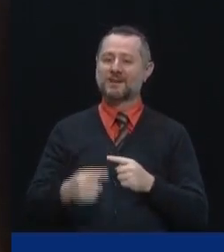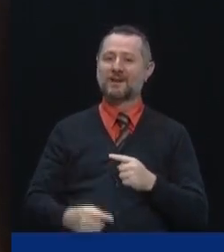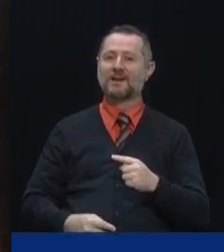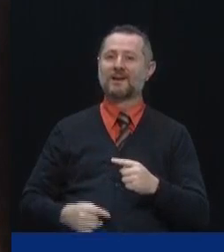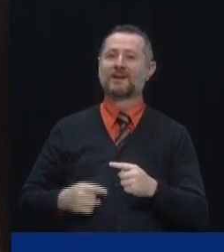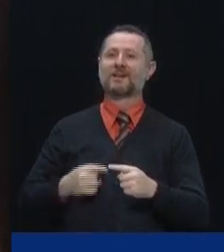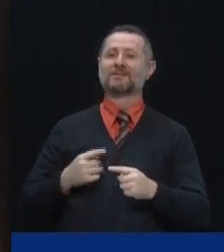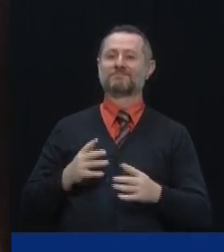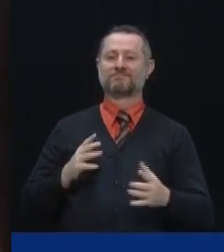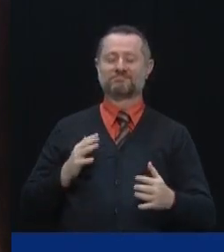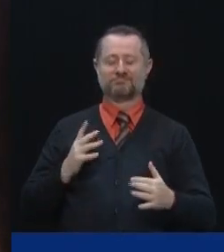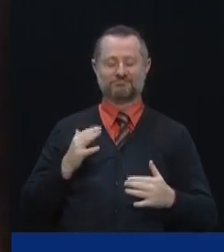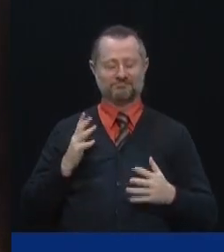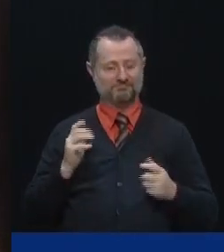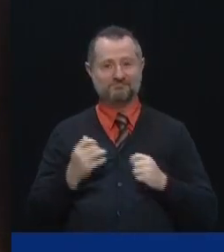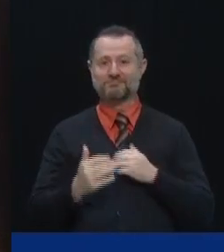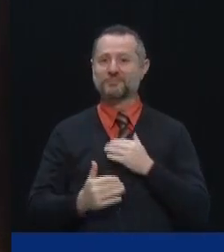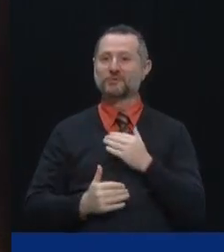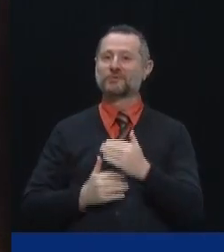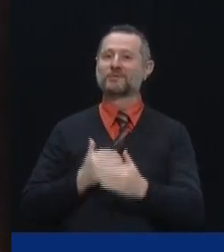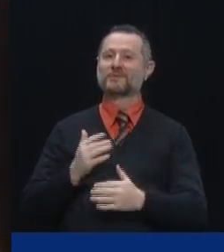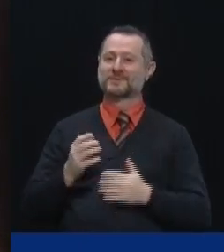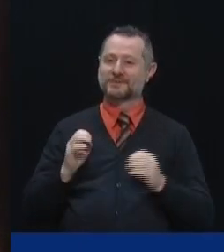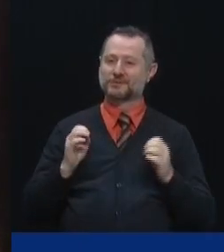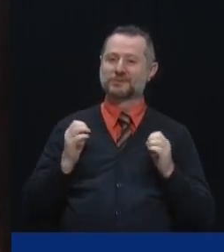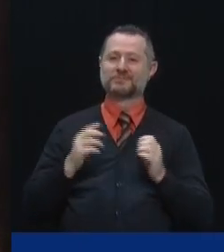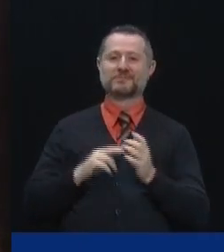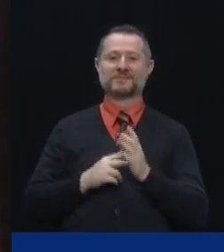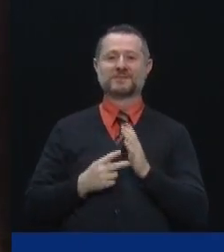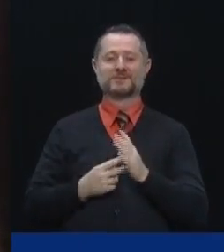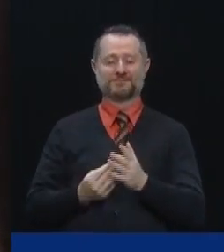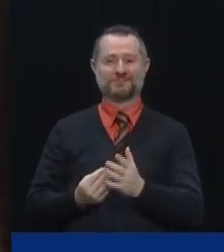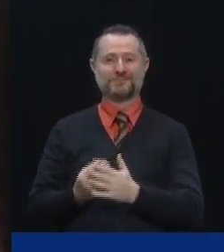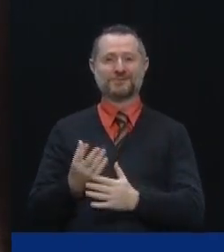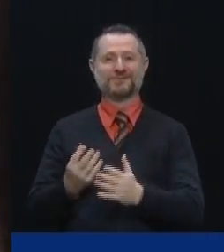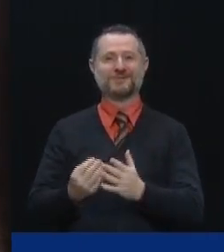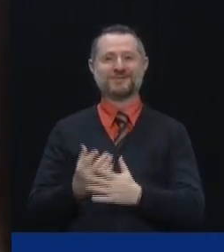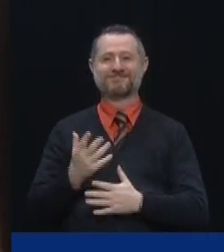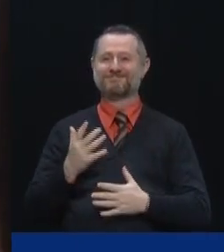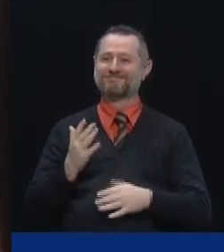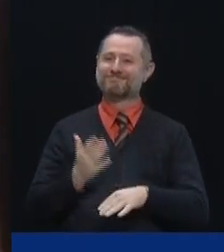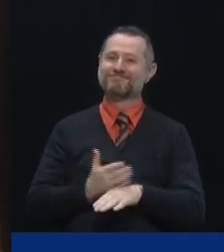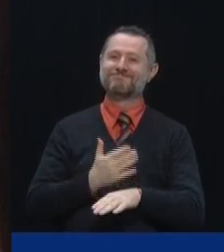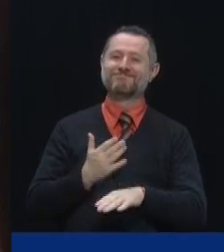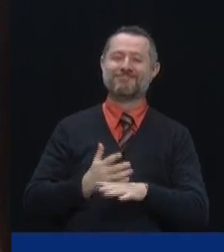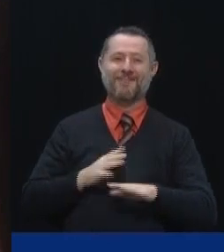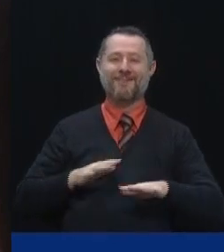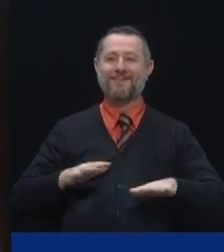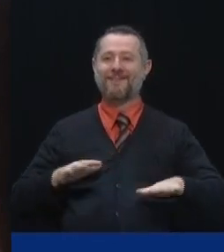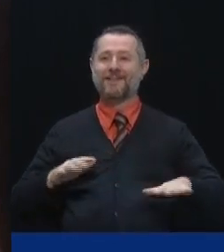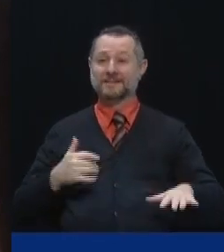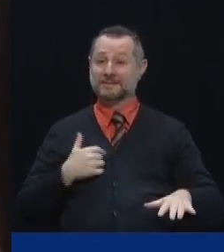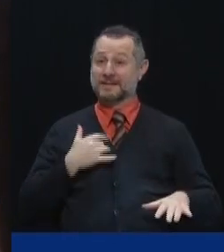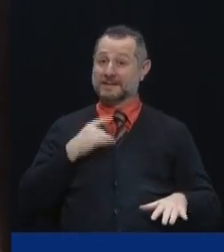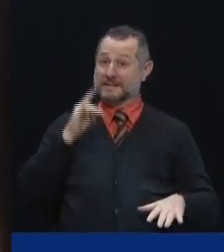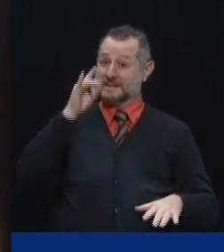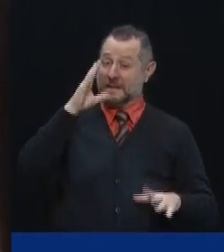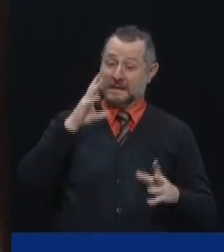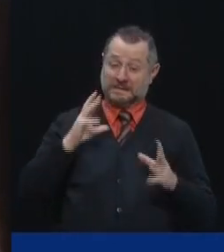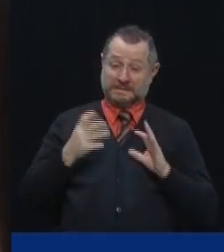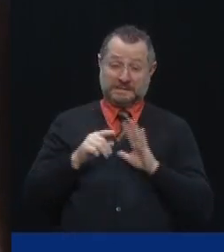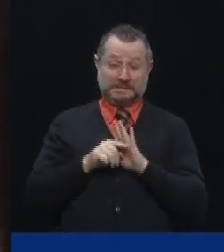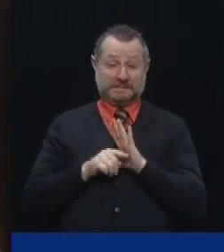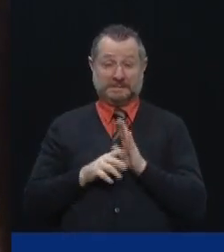on, and Easter is about spring and renewal. And as cold and as dark as everything was, then you start to see